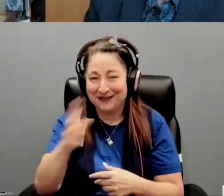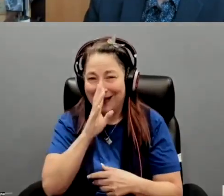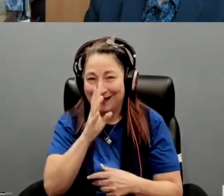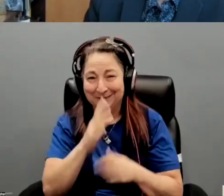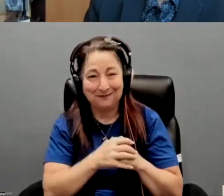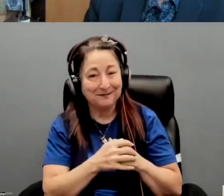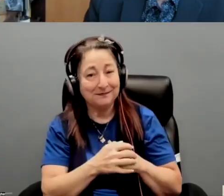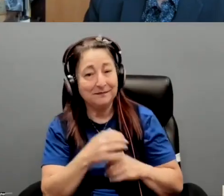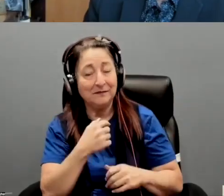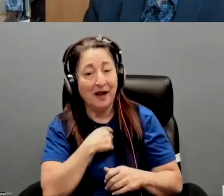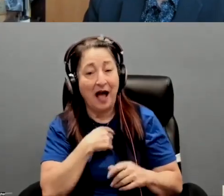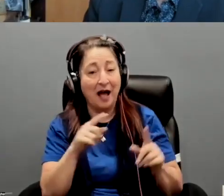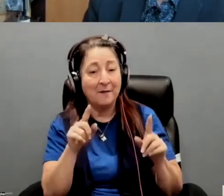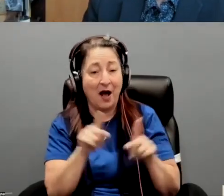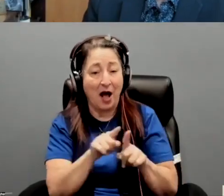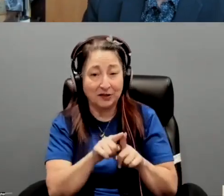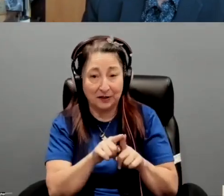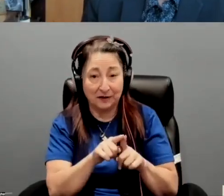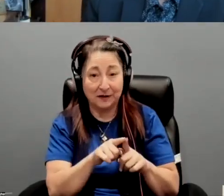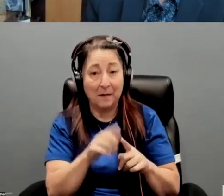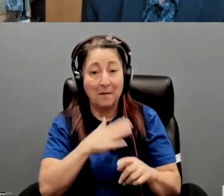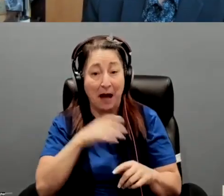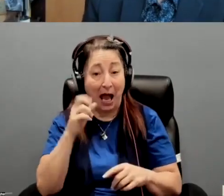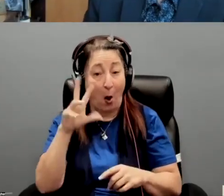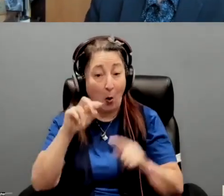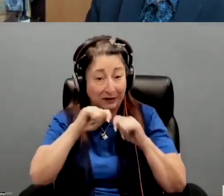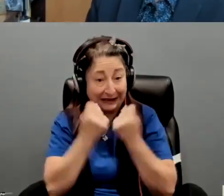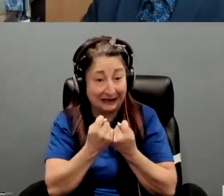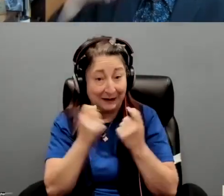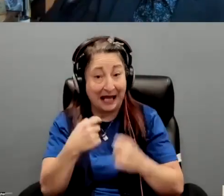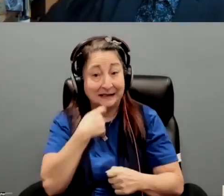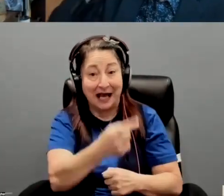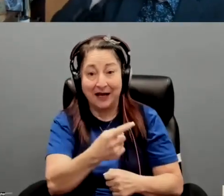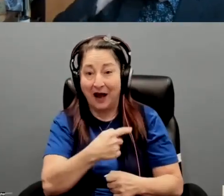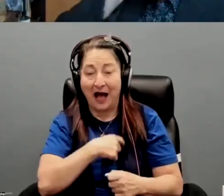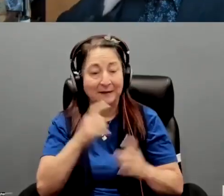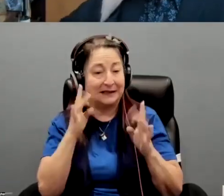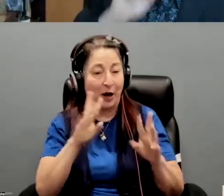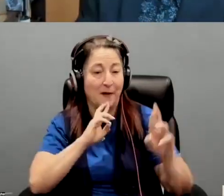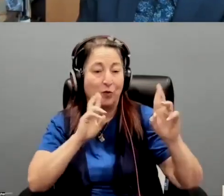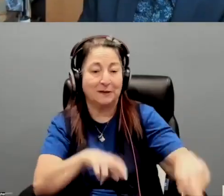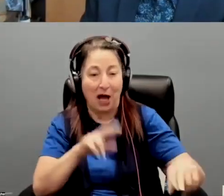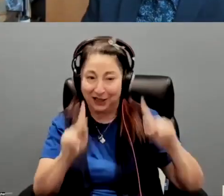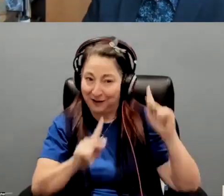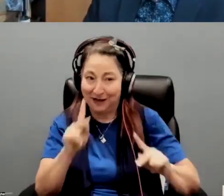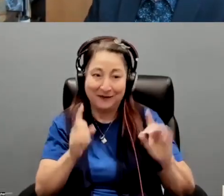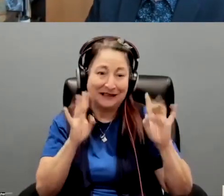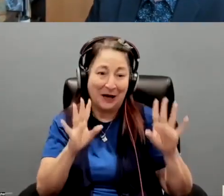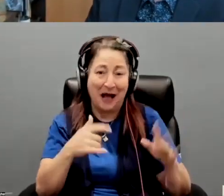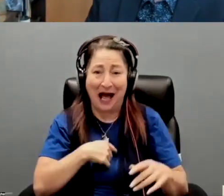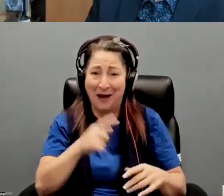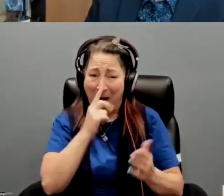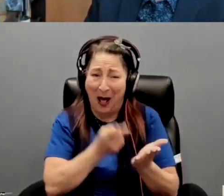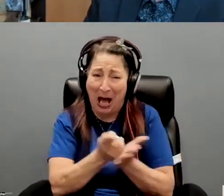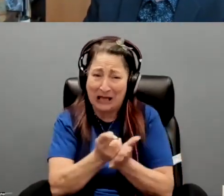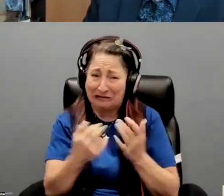I'm also just genuinely, and my own team can tell you, terrible at responding to anybody ever. I'm gonna be so real with you. I'm